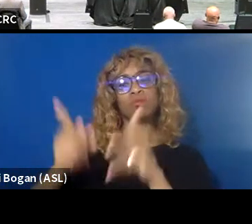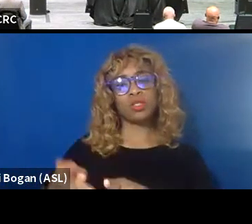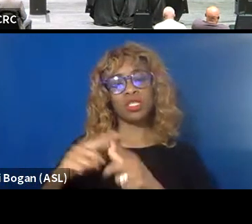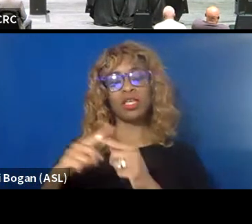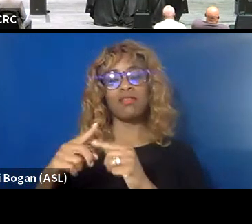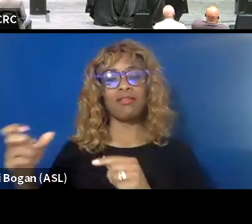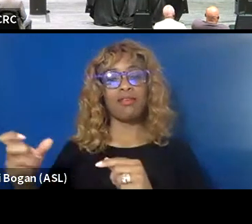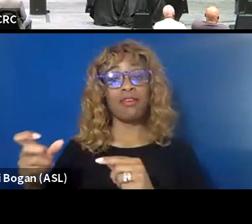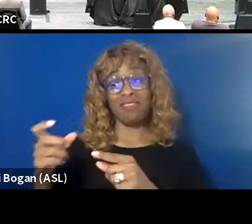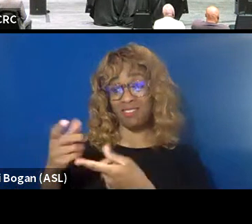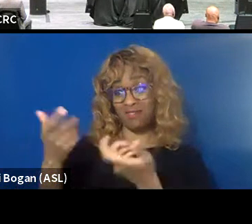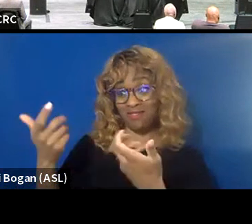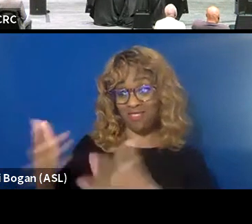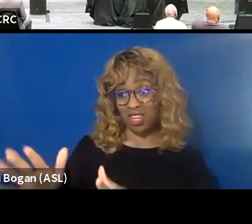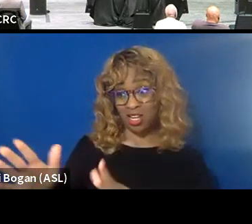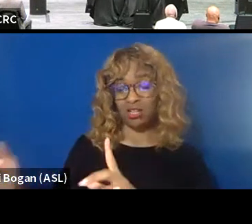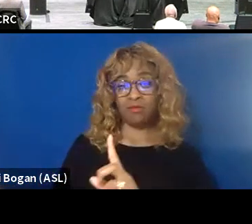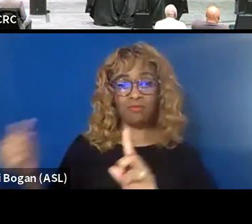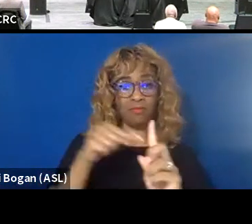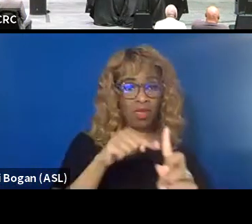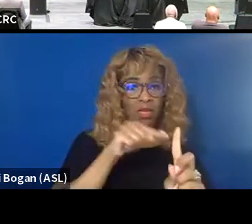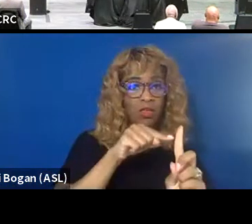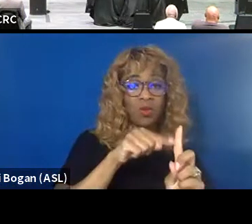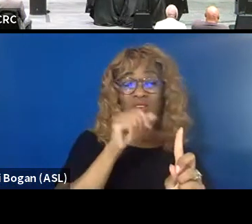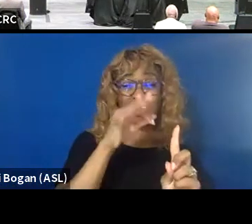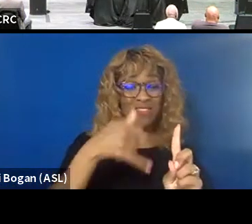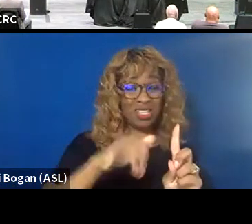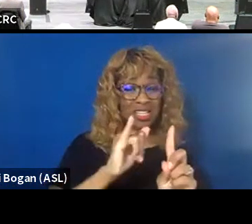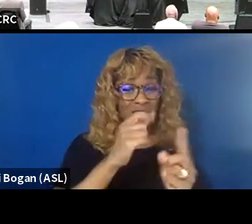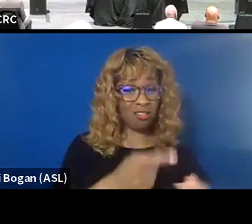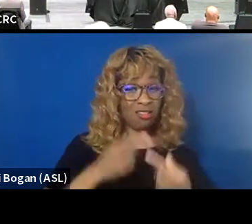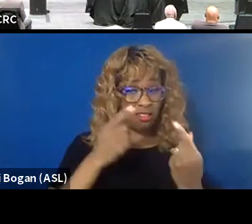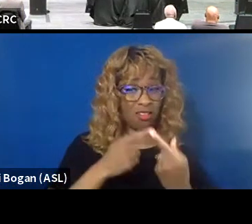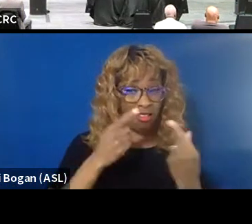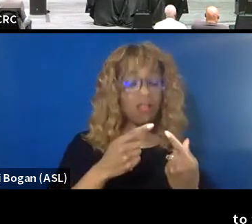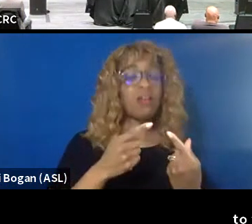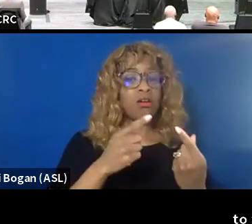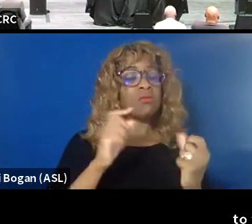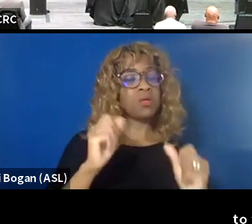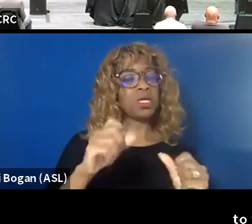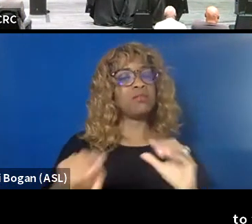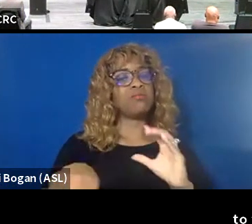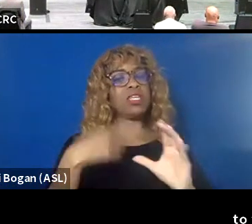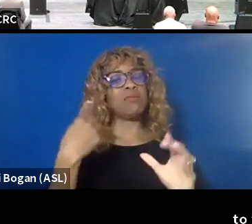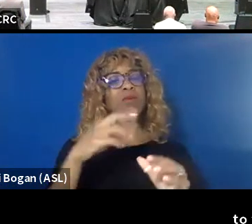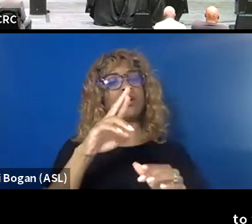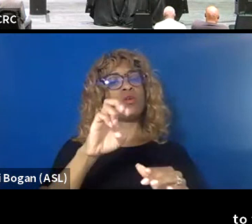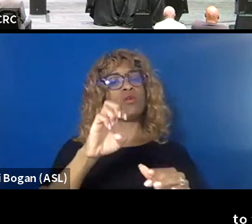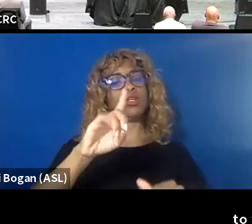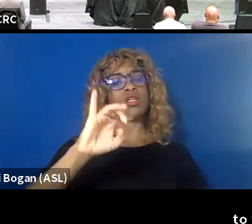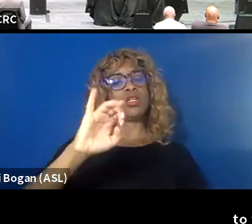you after they are done speaking. If your audio still does not work, you can email